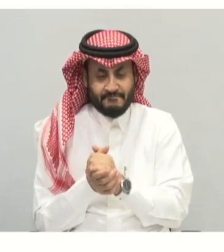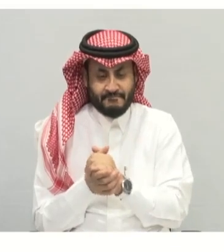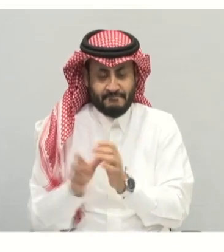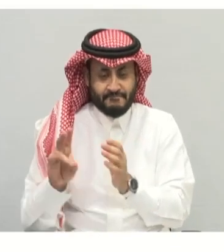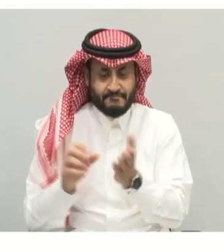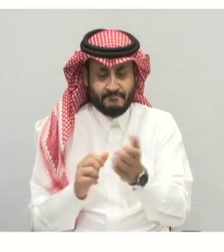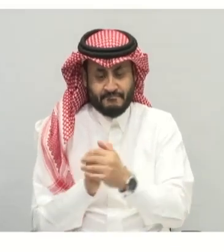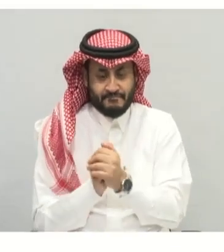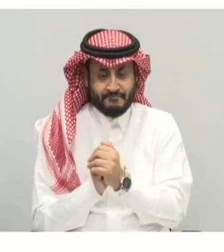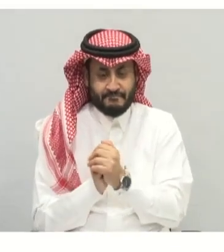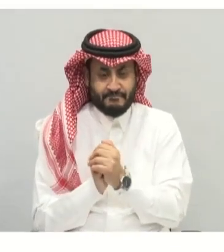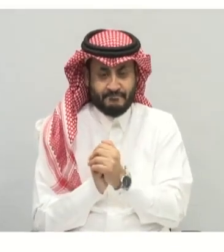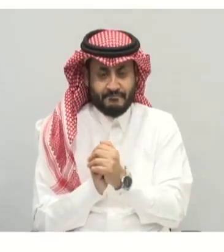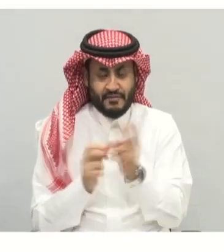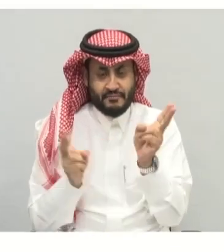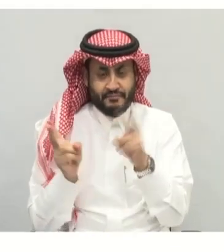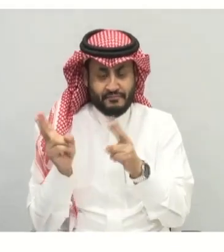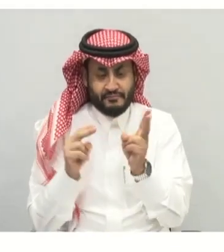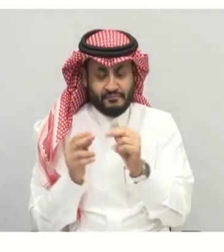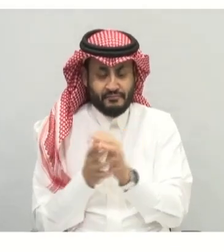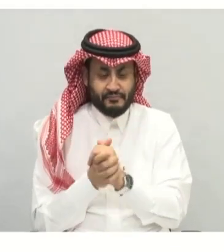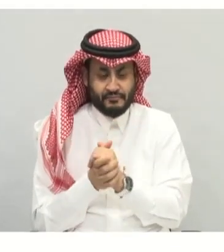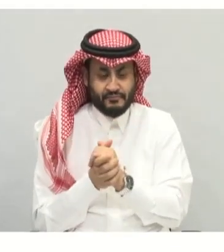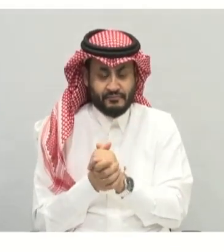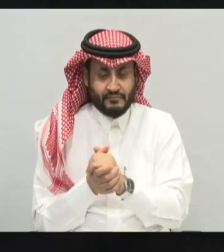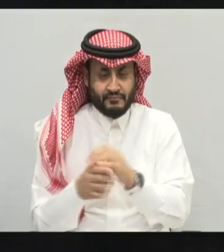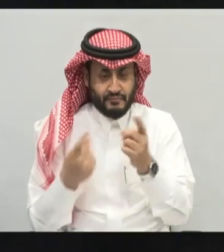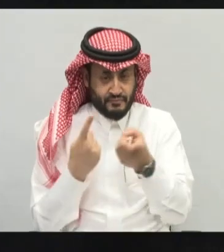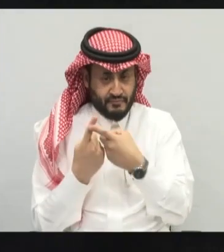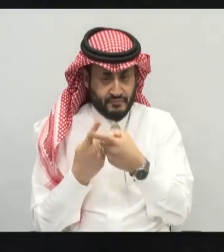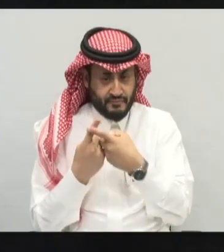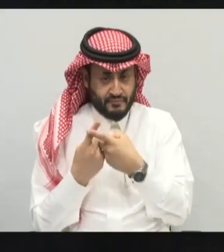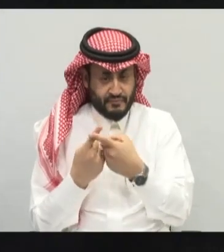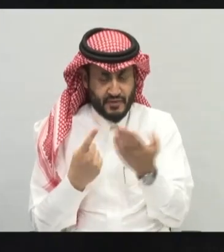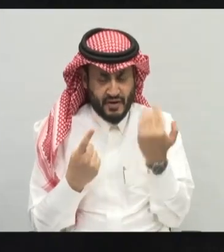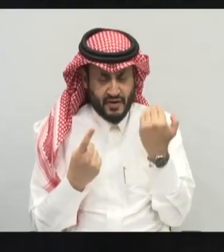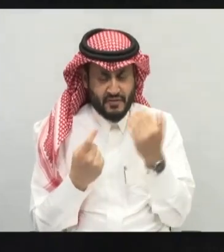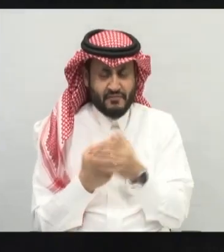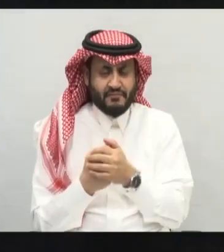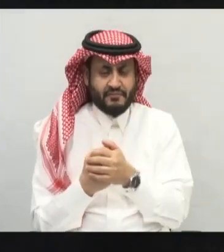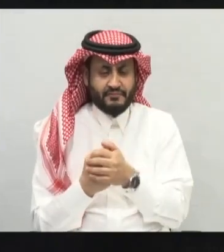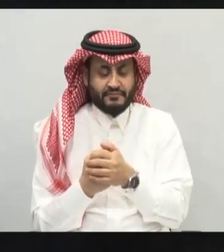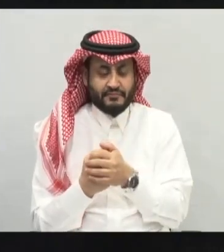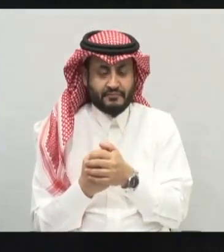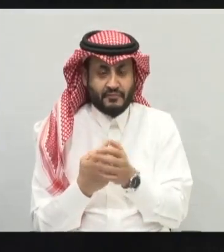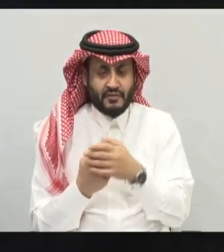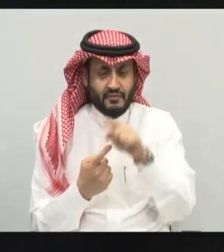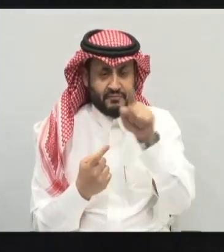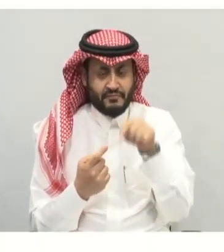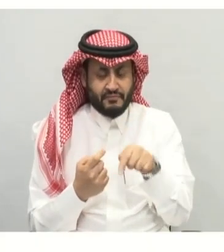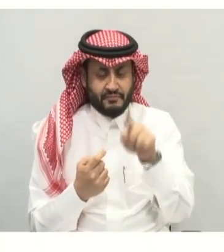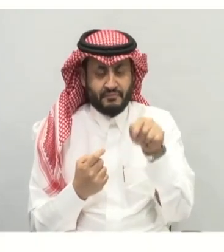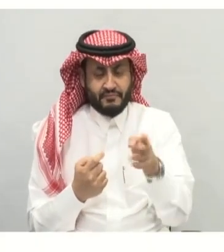we went to the conversation and the first thing or before we went to the conversation we had a couple of questions